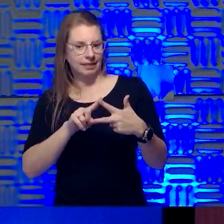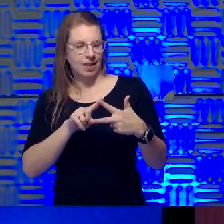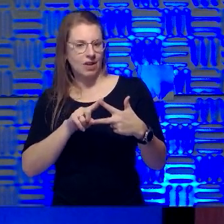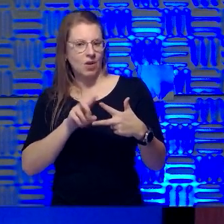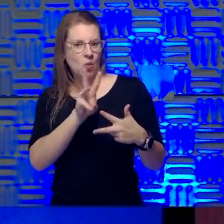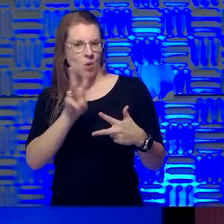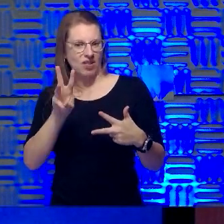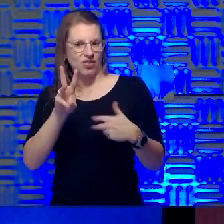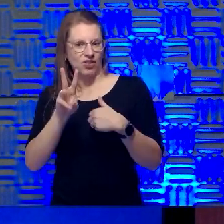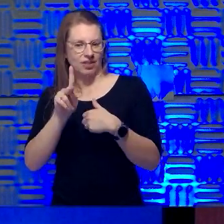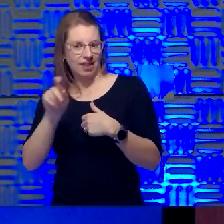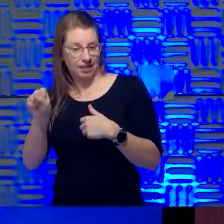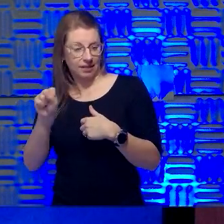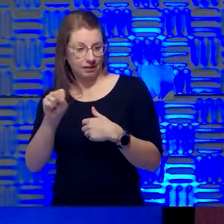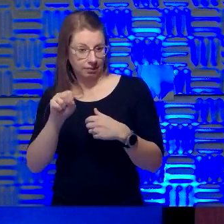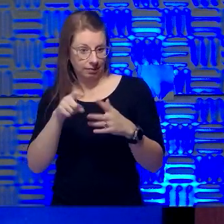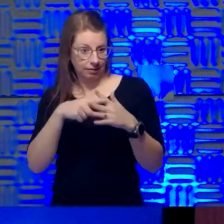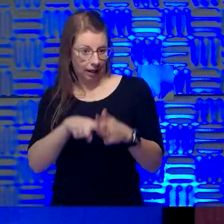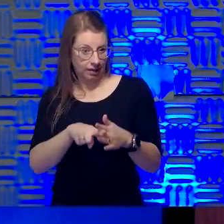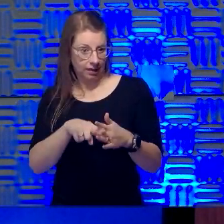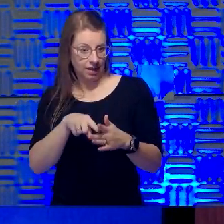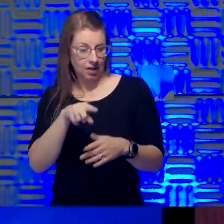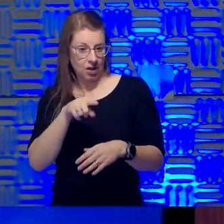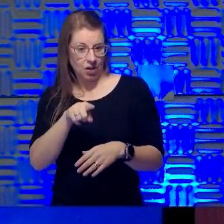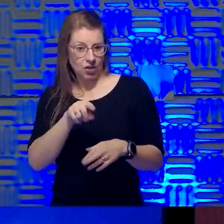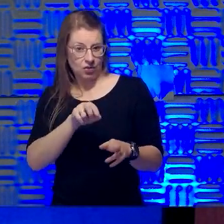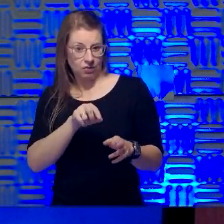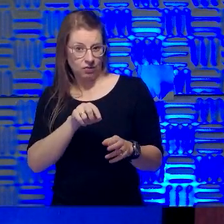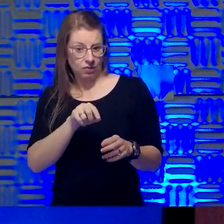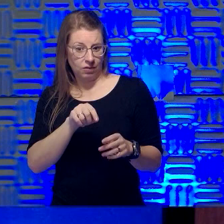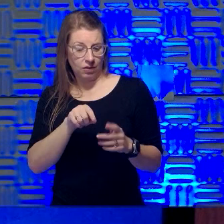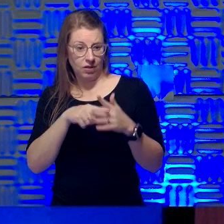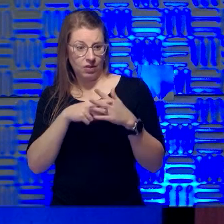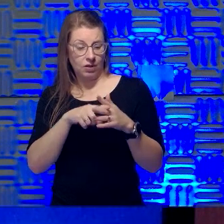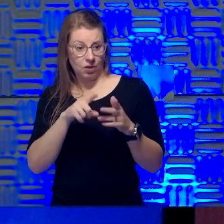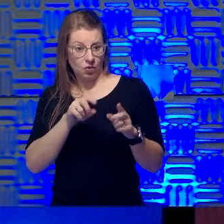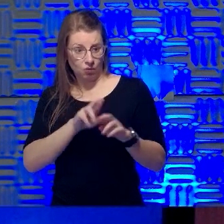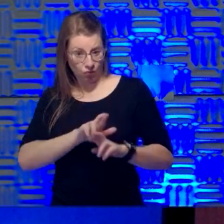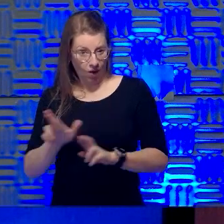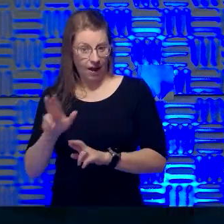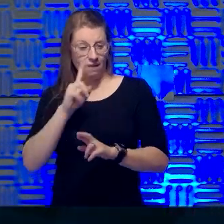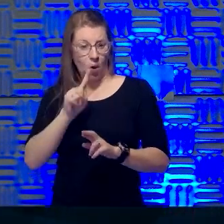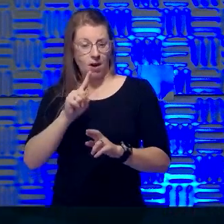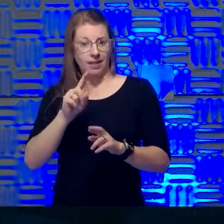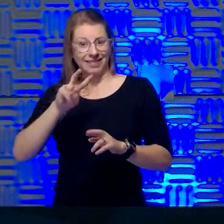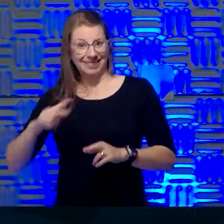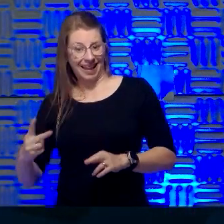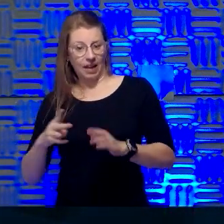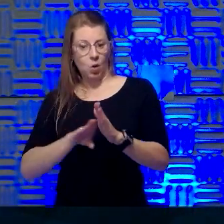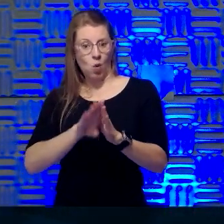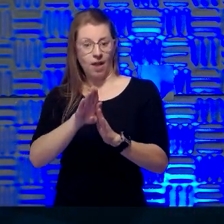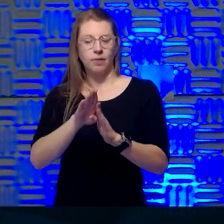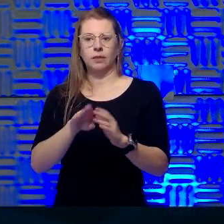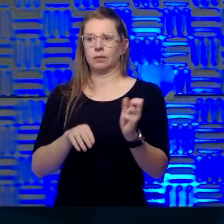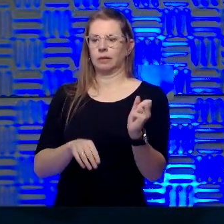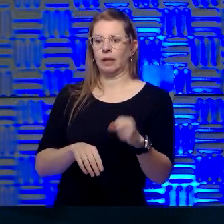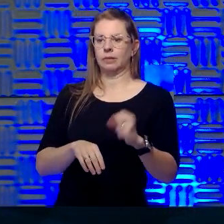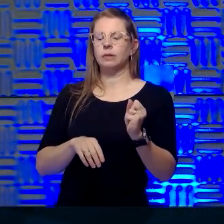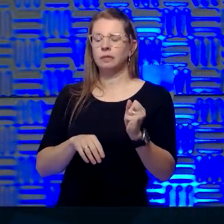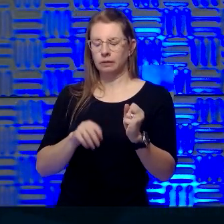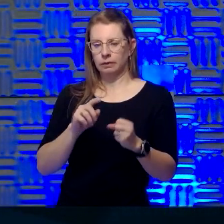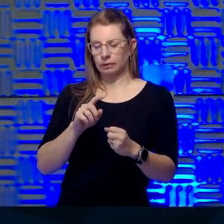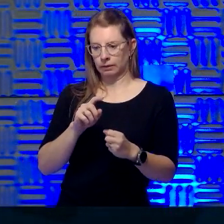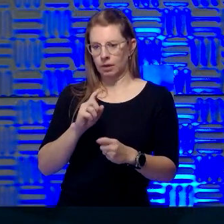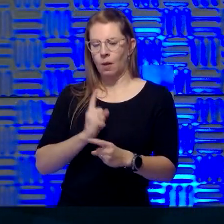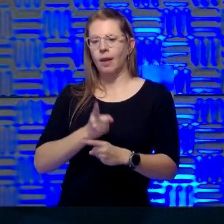society opens up, are you worried about the next real wave coming out to your area? Oh, definitely. As we